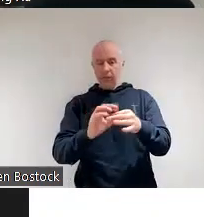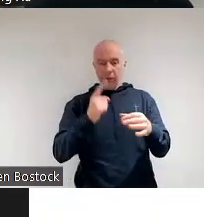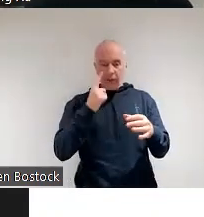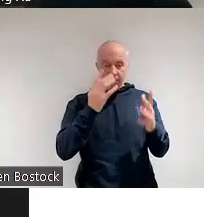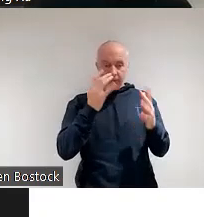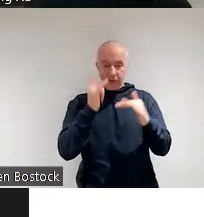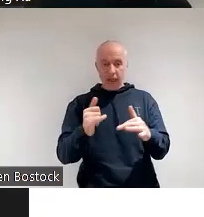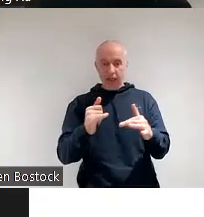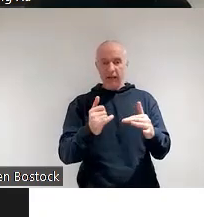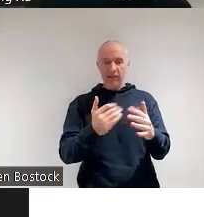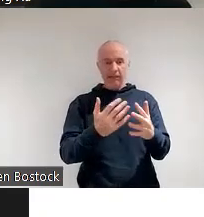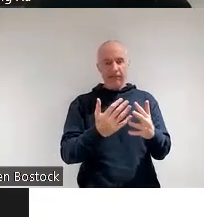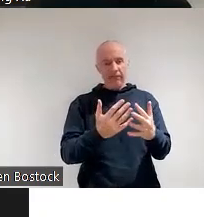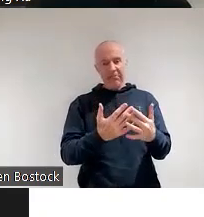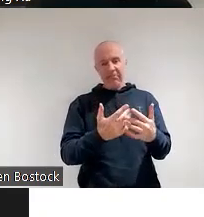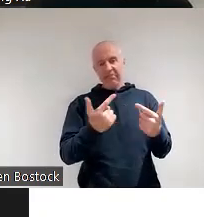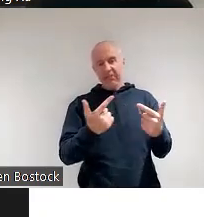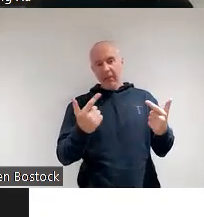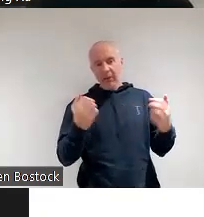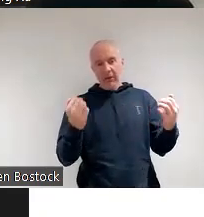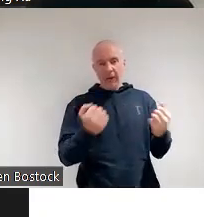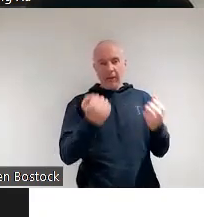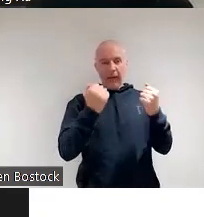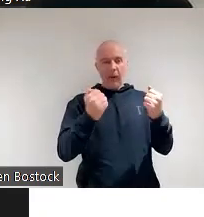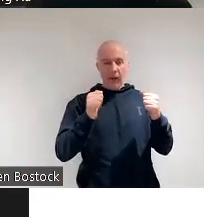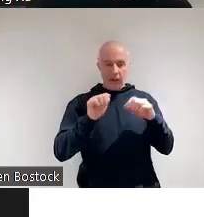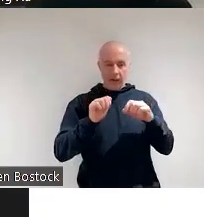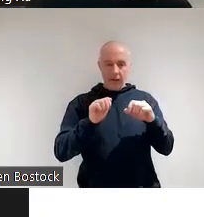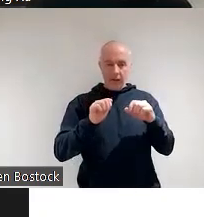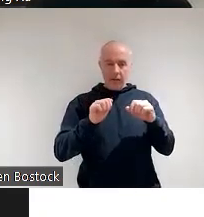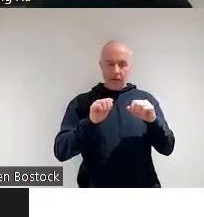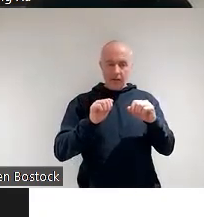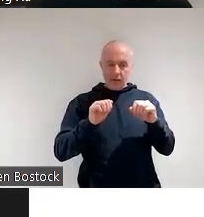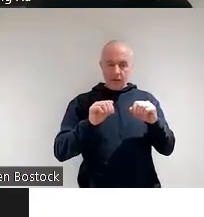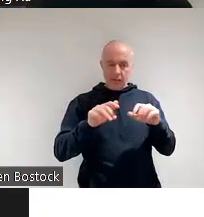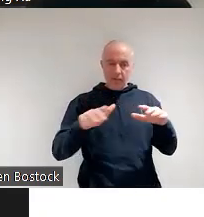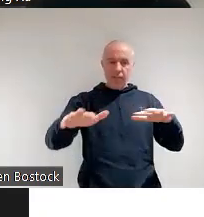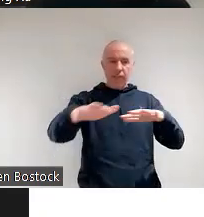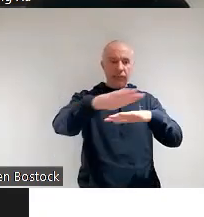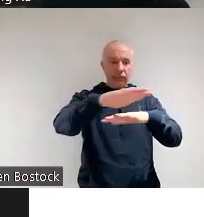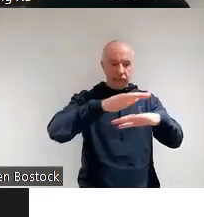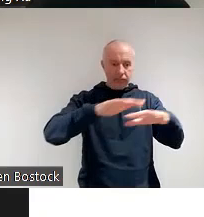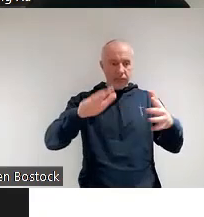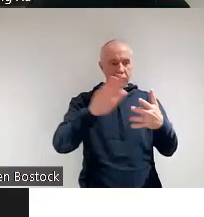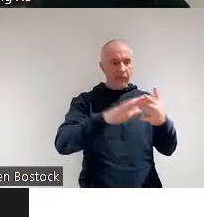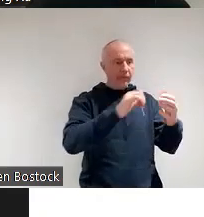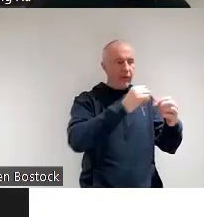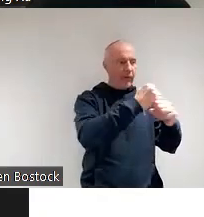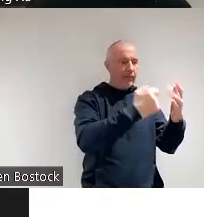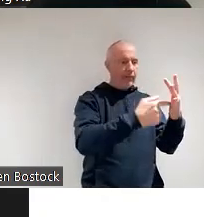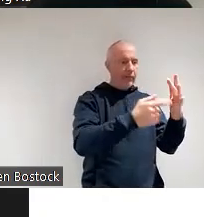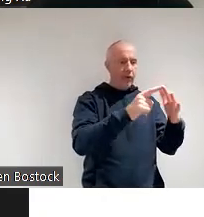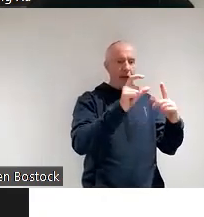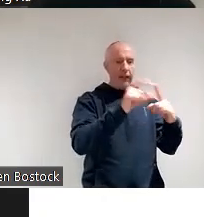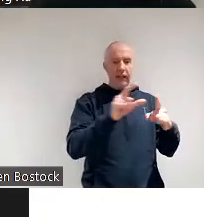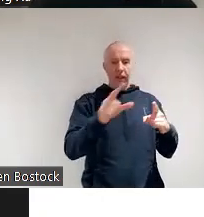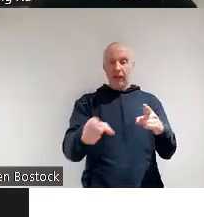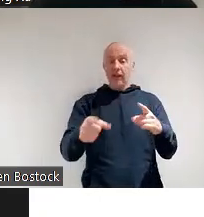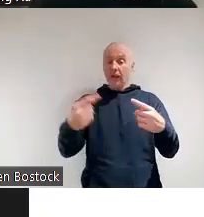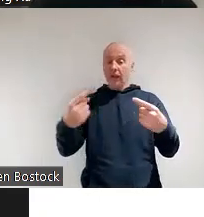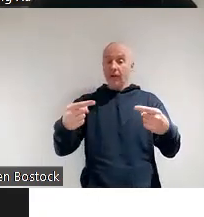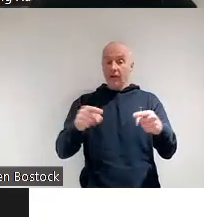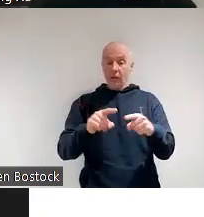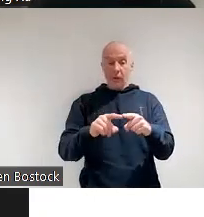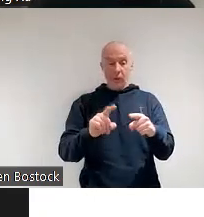that site on the buildings and everything, and make sure that all the energy that has coming from the grid or available for that site is allocated